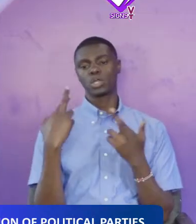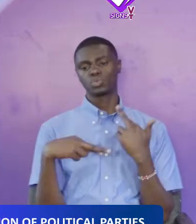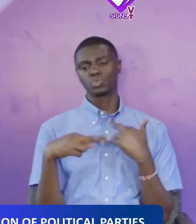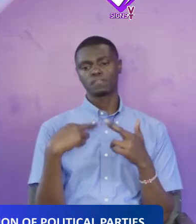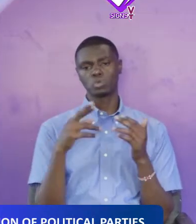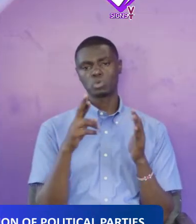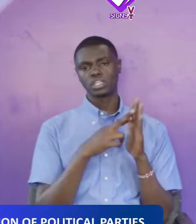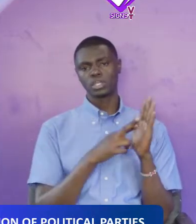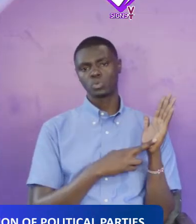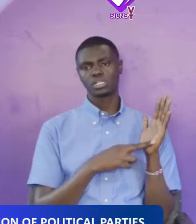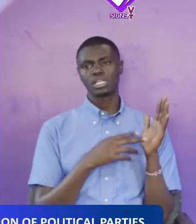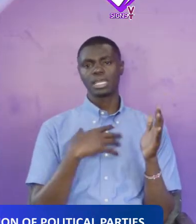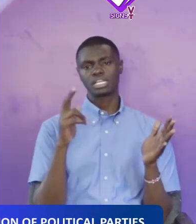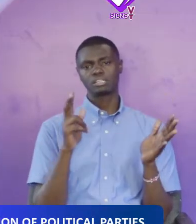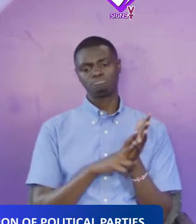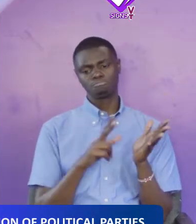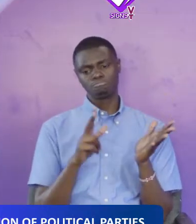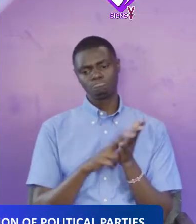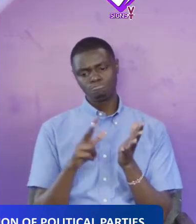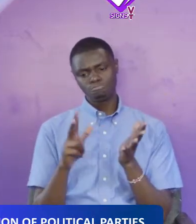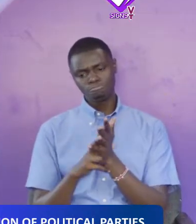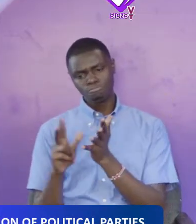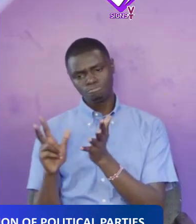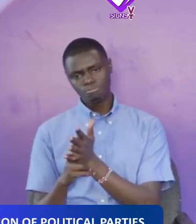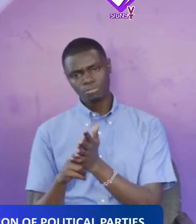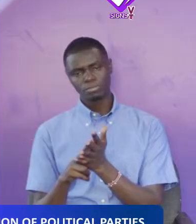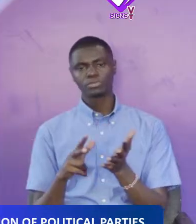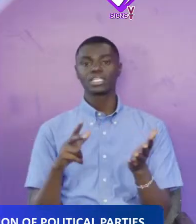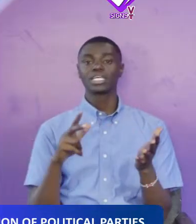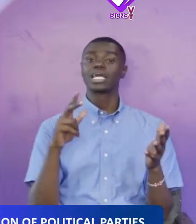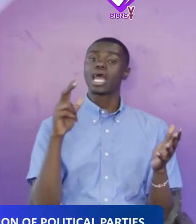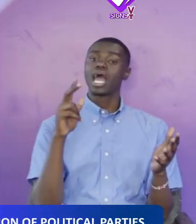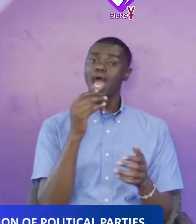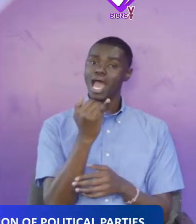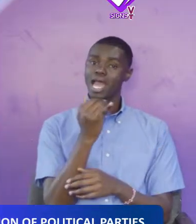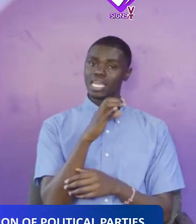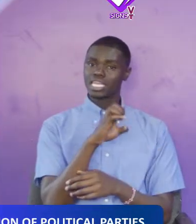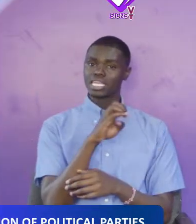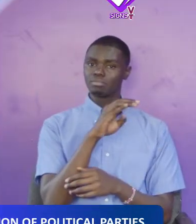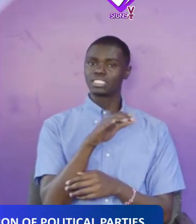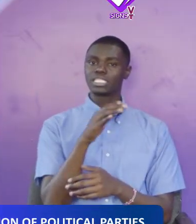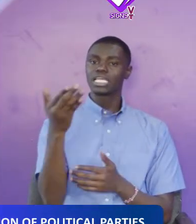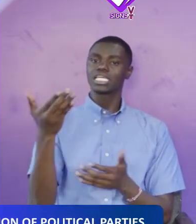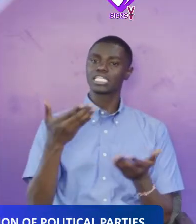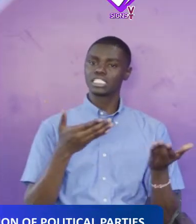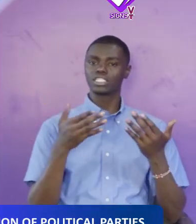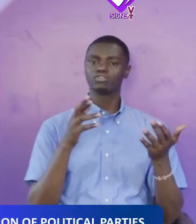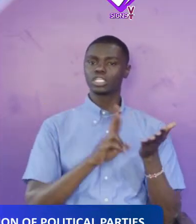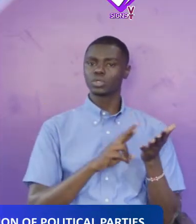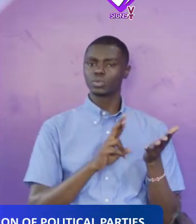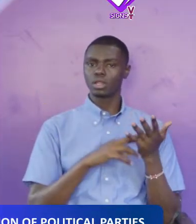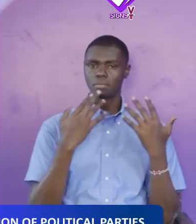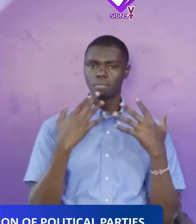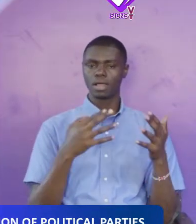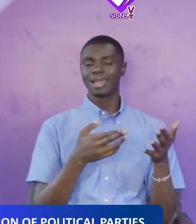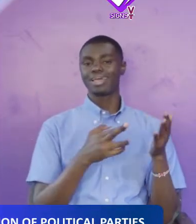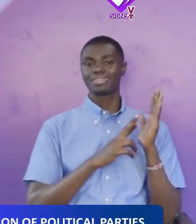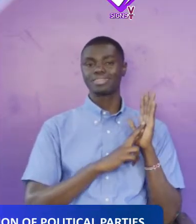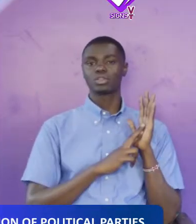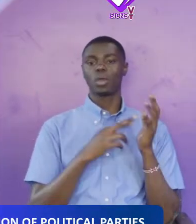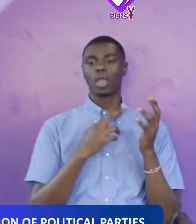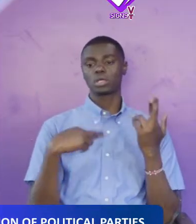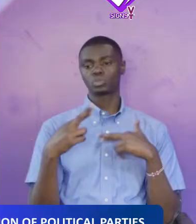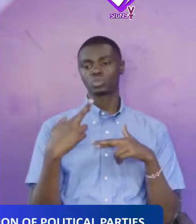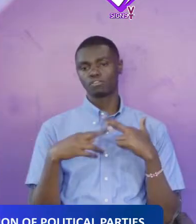rules and certify them. Once IBC receives those rules, Yeah. they are required to review